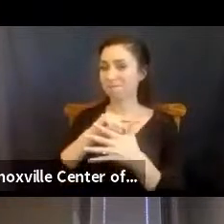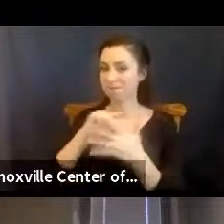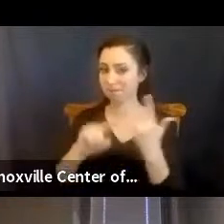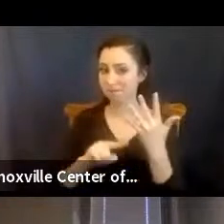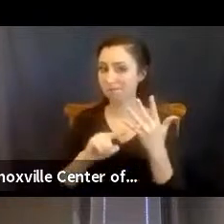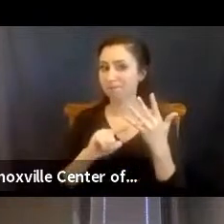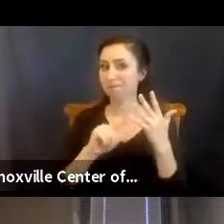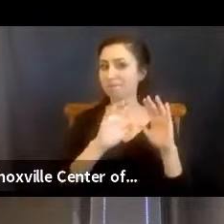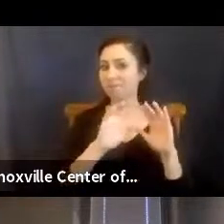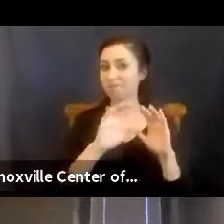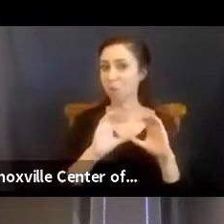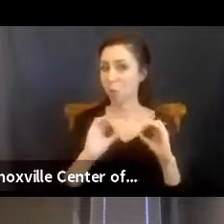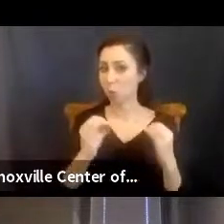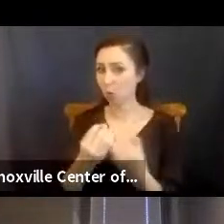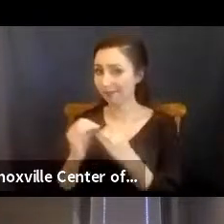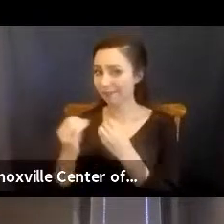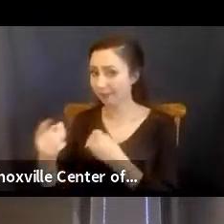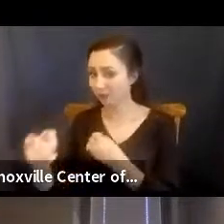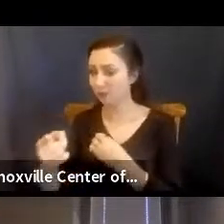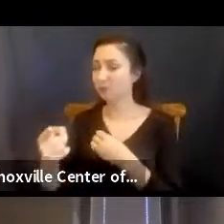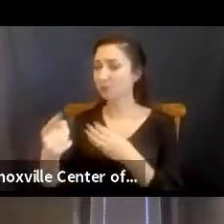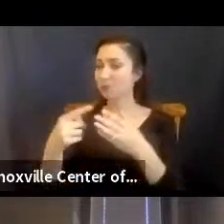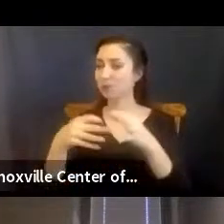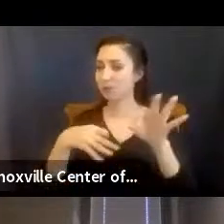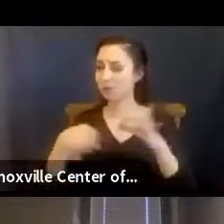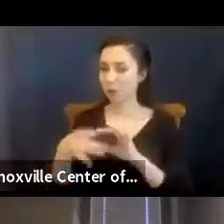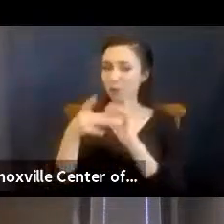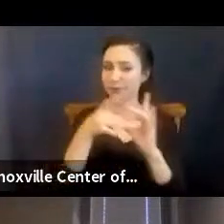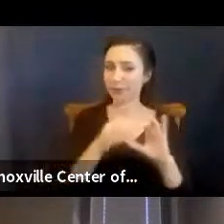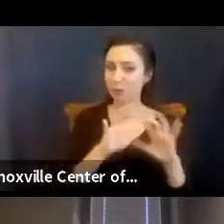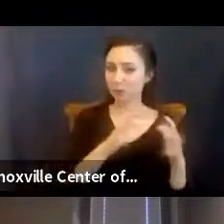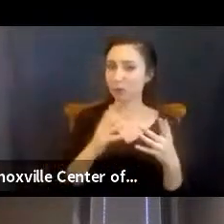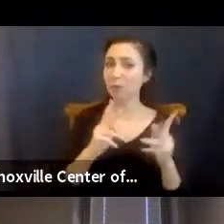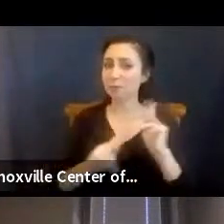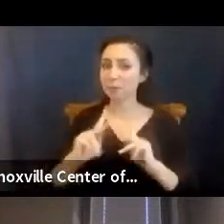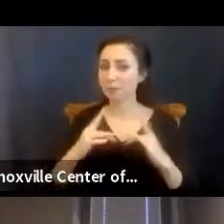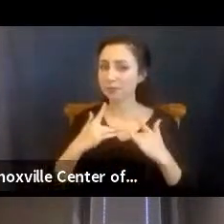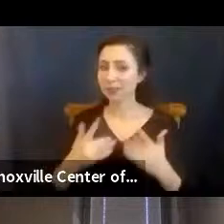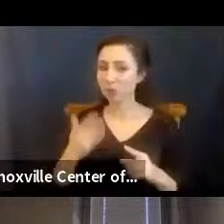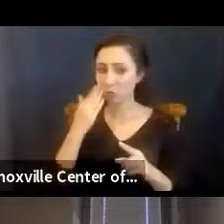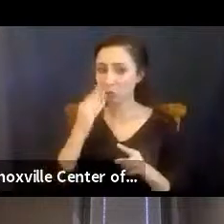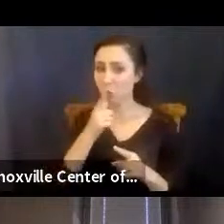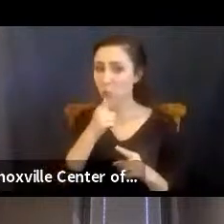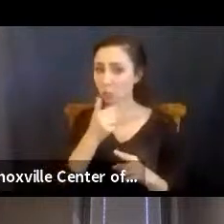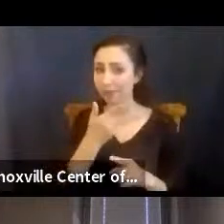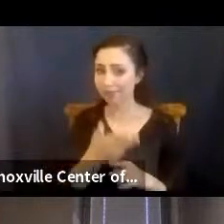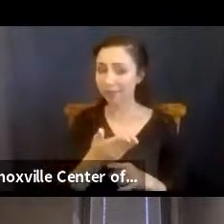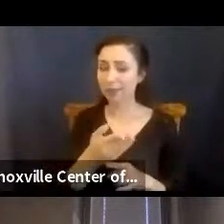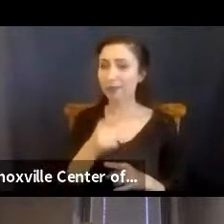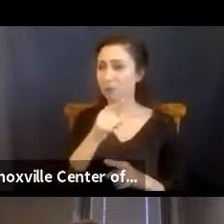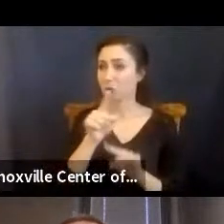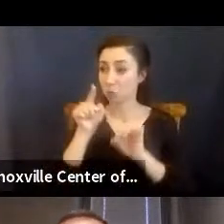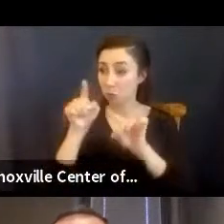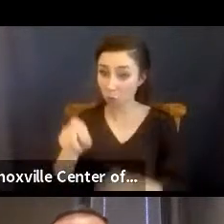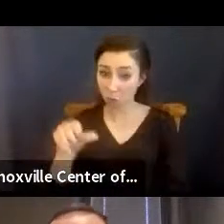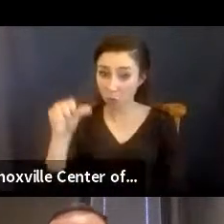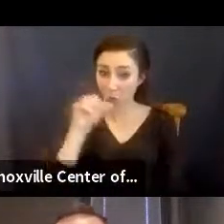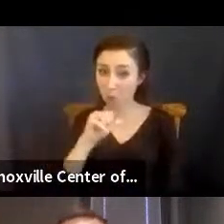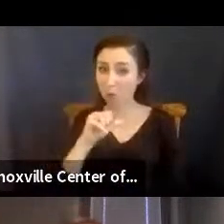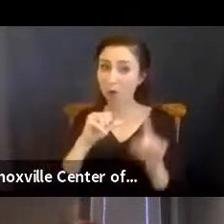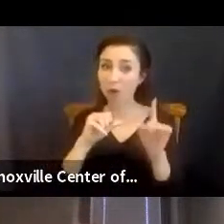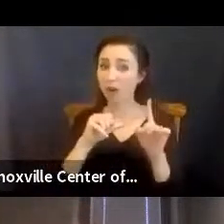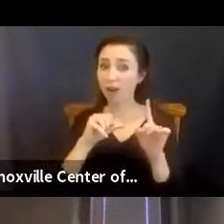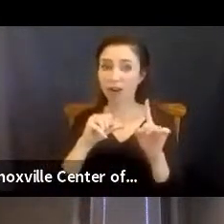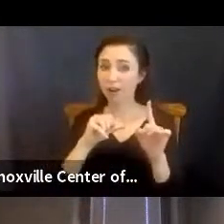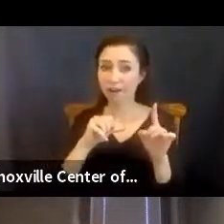gets to clusters, people tend to know who was there. Mhm. But when you're at a bar, Yeah, when that's you're at a